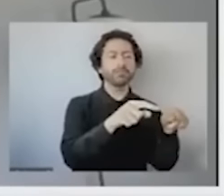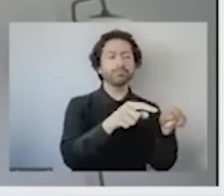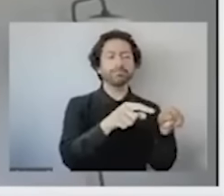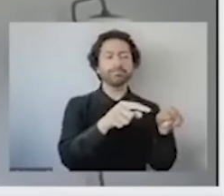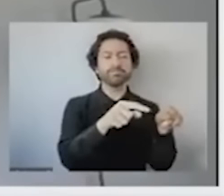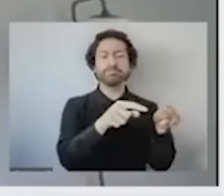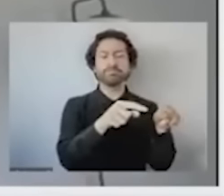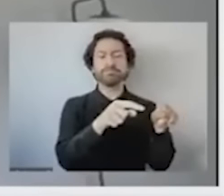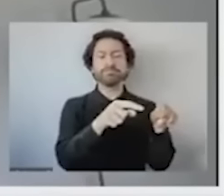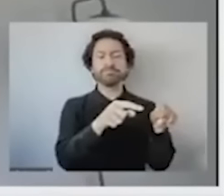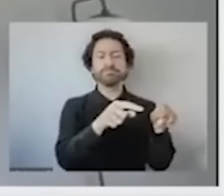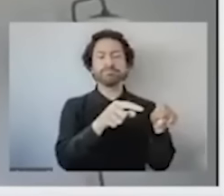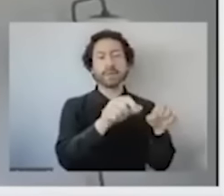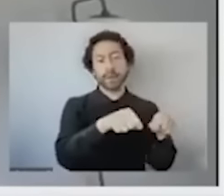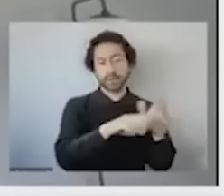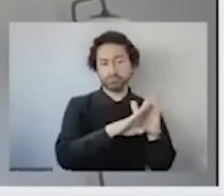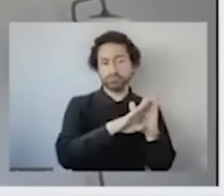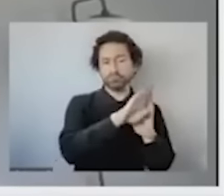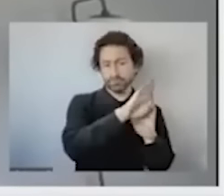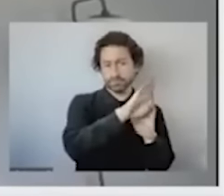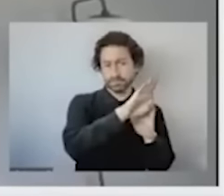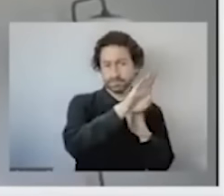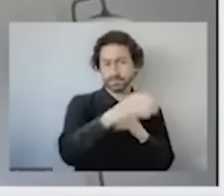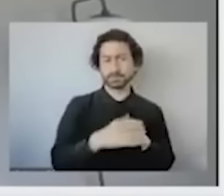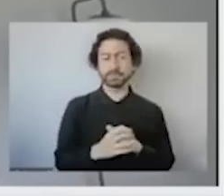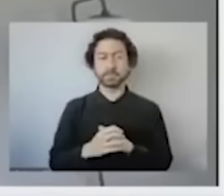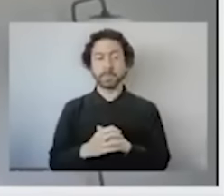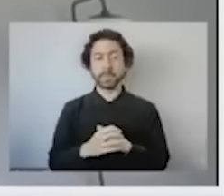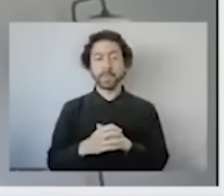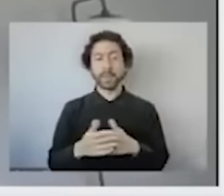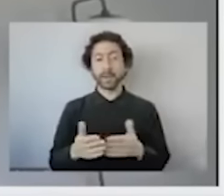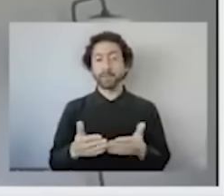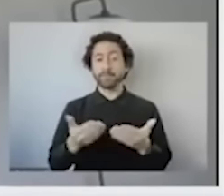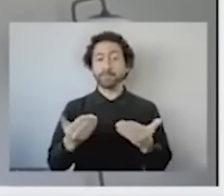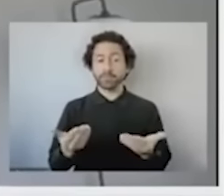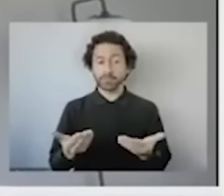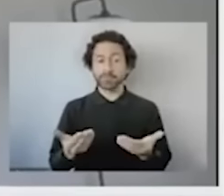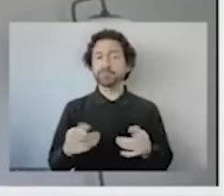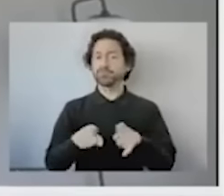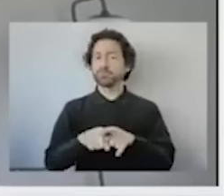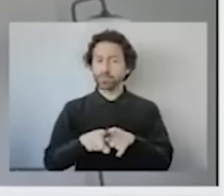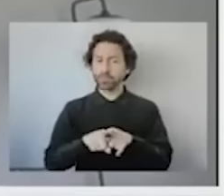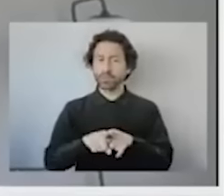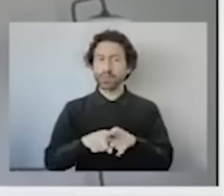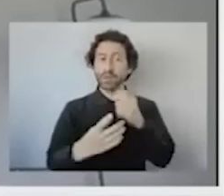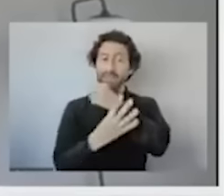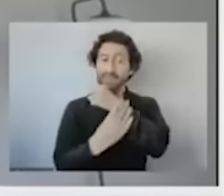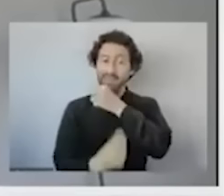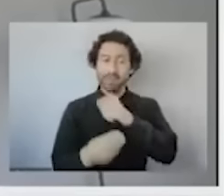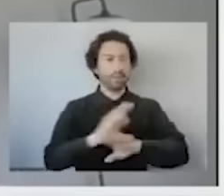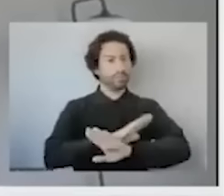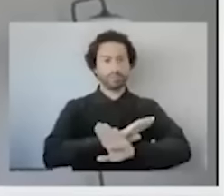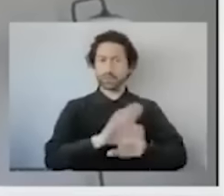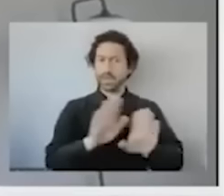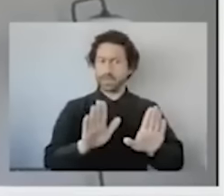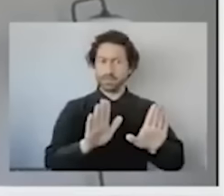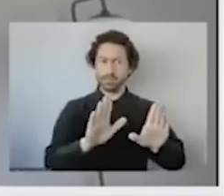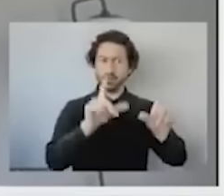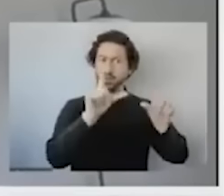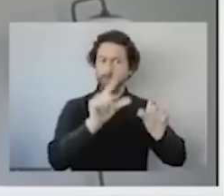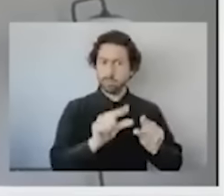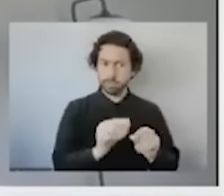ultimate eradication, economic enfranchisement to end the scourge of intergenerational hardships in an